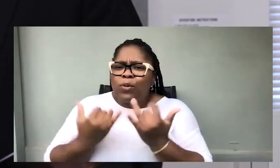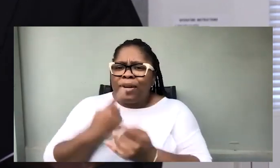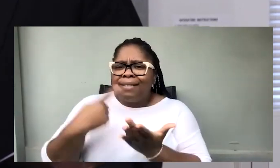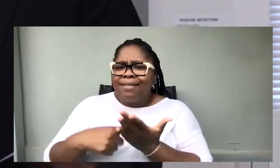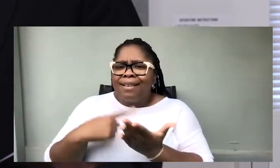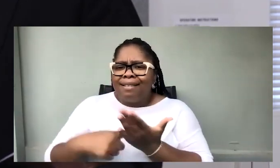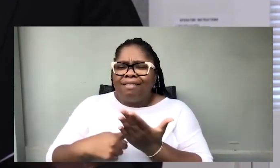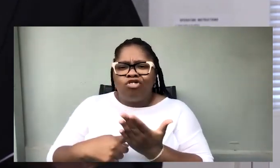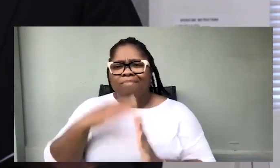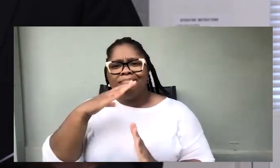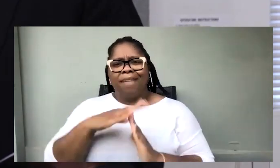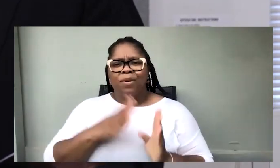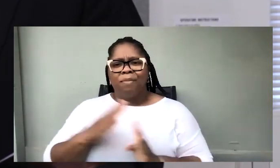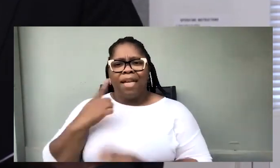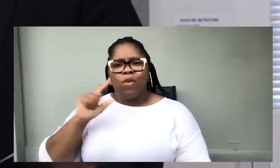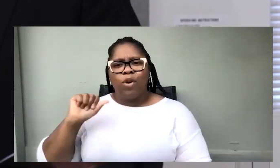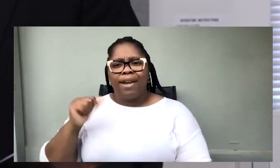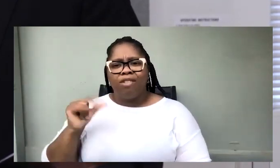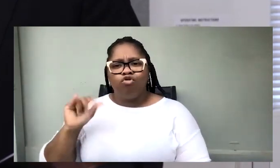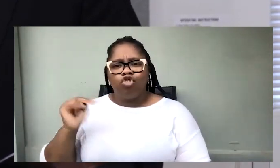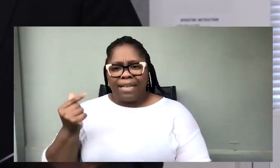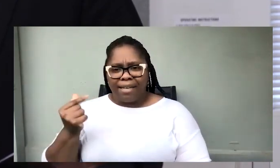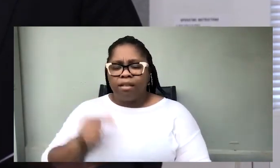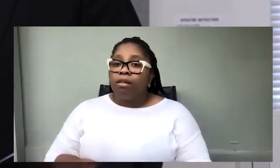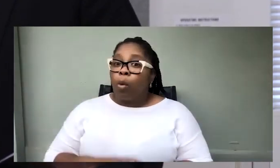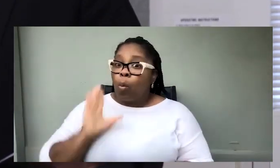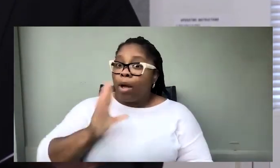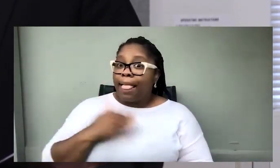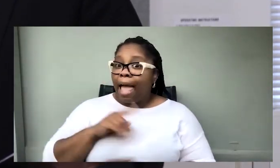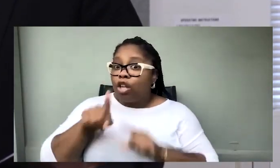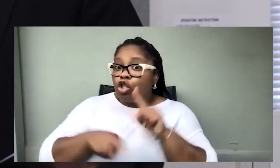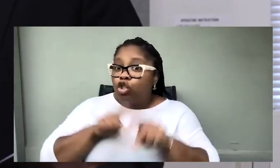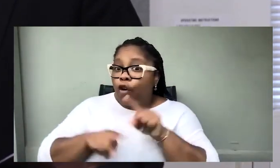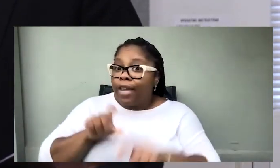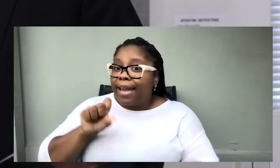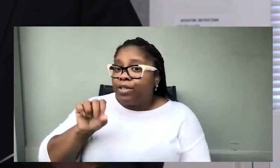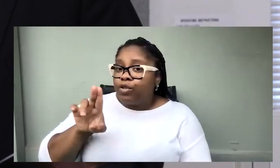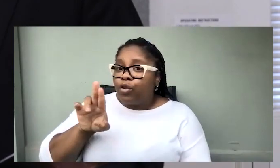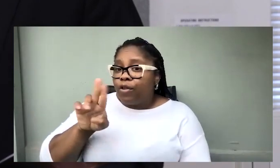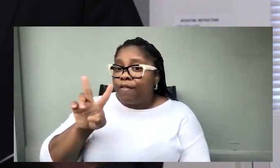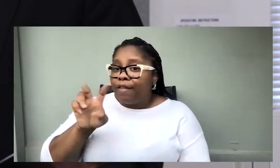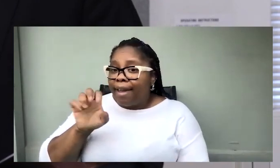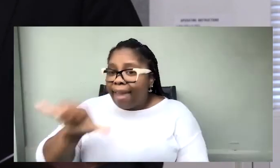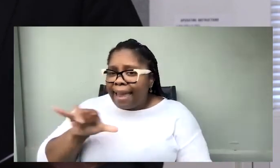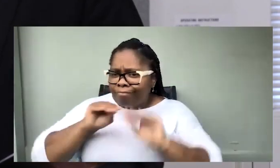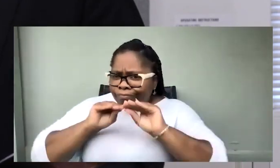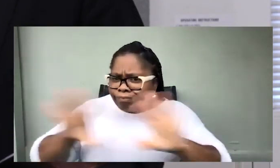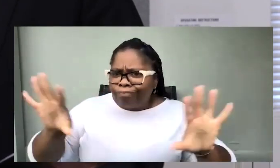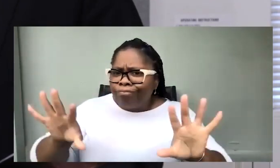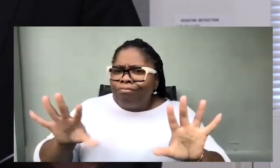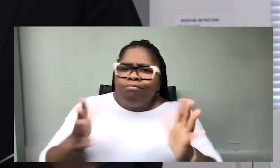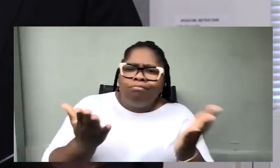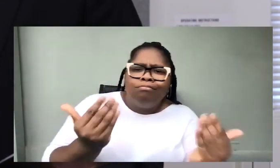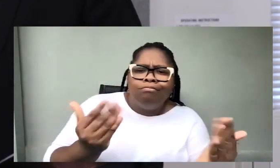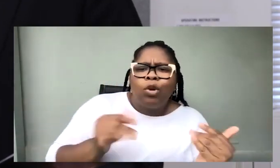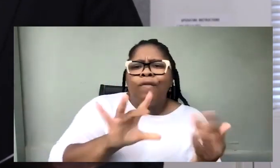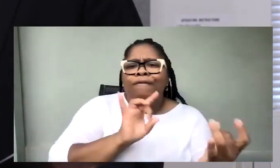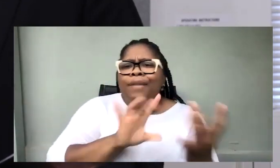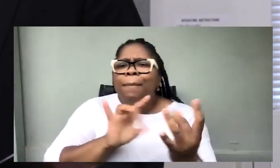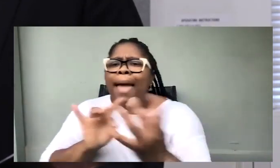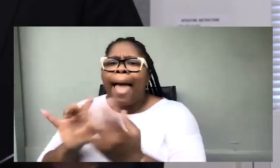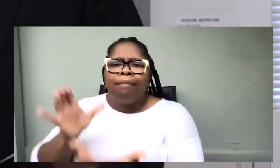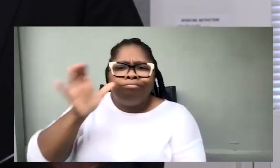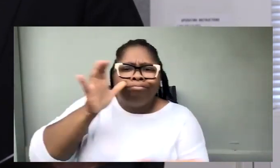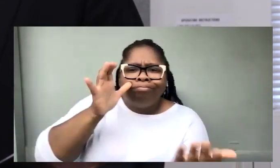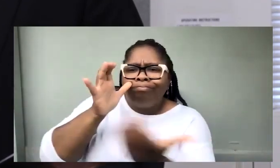talking about the master plan for aging. There is going to be a survey that's going to be sent out we do appreciate your feedback. We want to hear how things